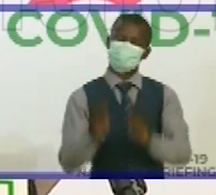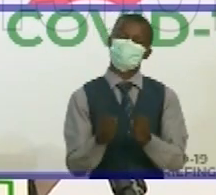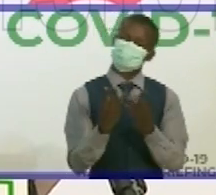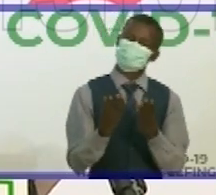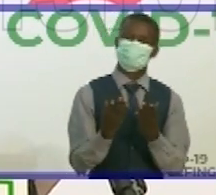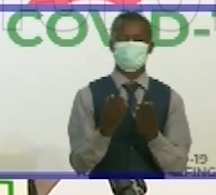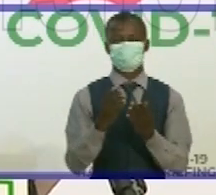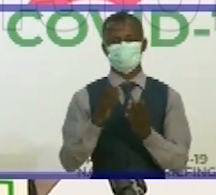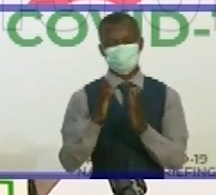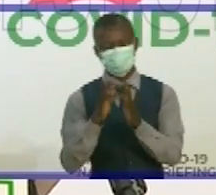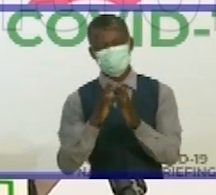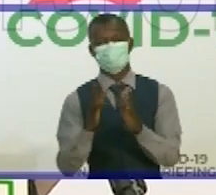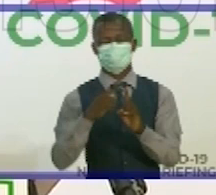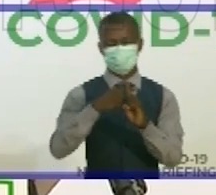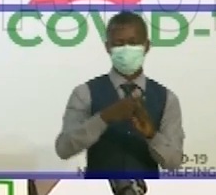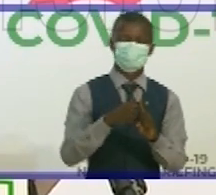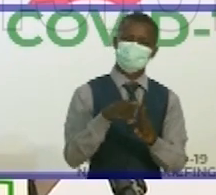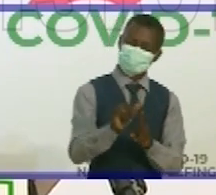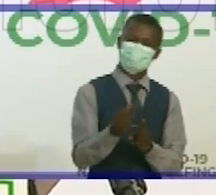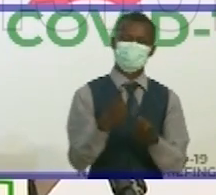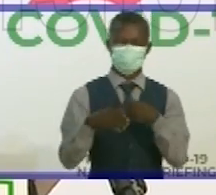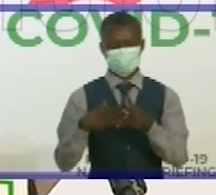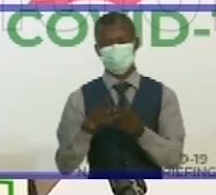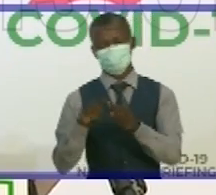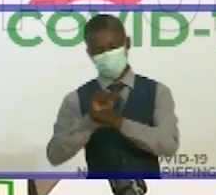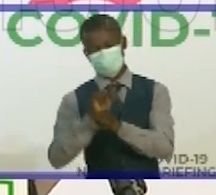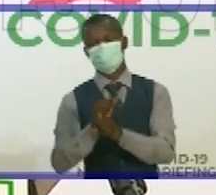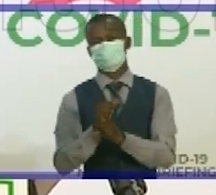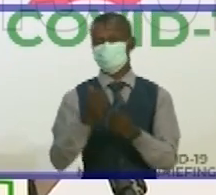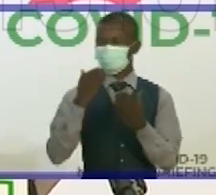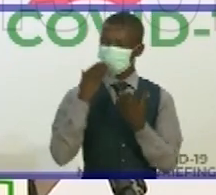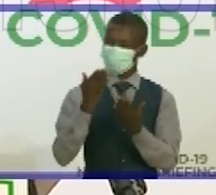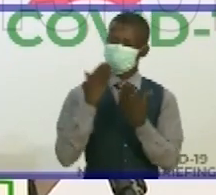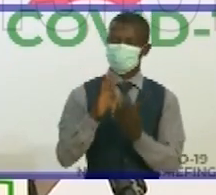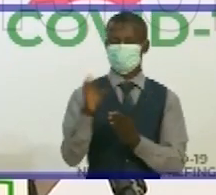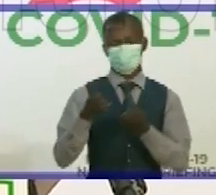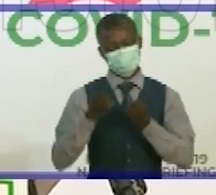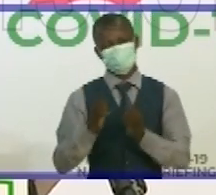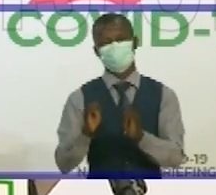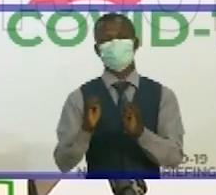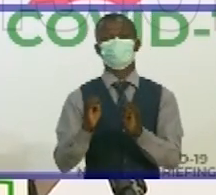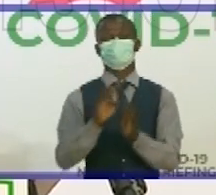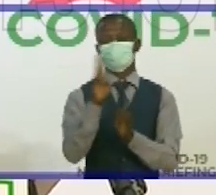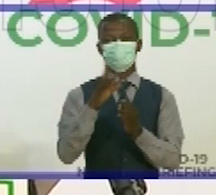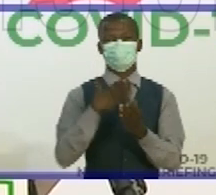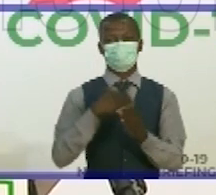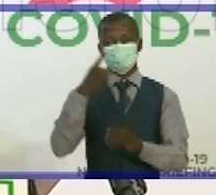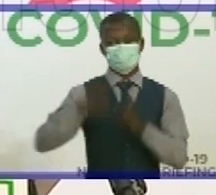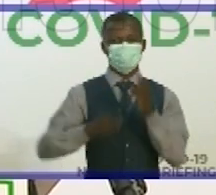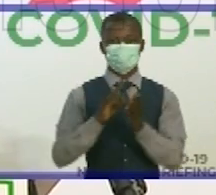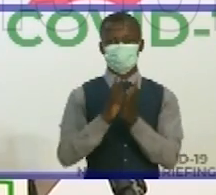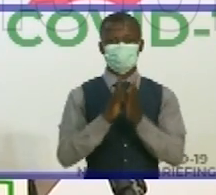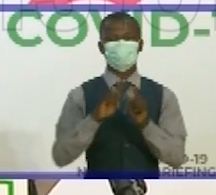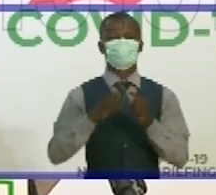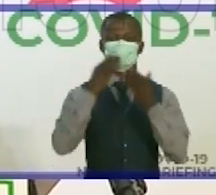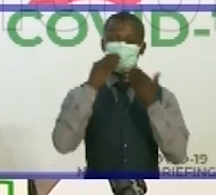themselves and have come back to work. We're very grateful for their efforts and their diligence. And I'd like to use my last seconds today to really thank